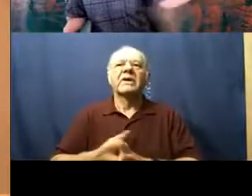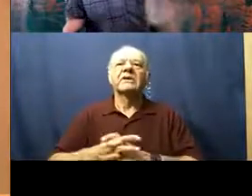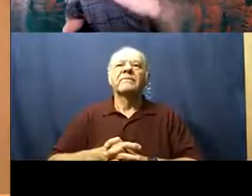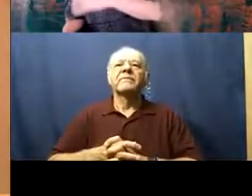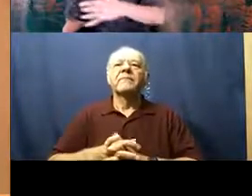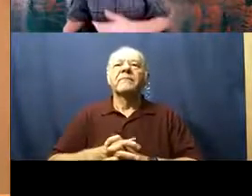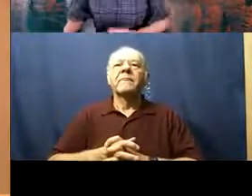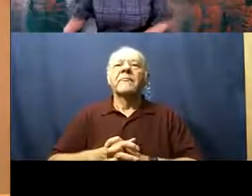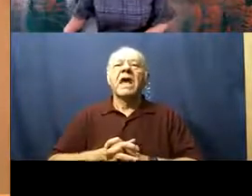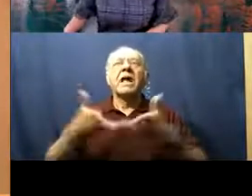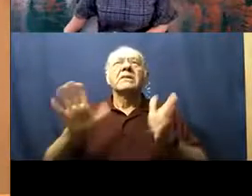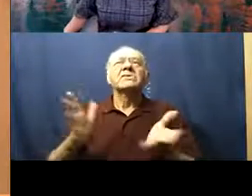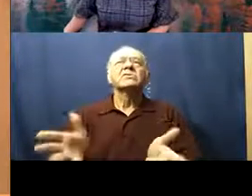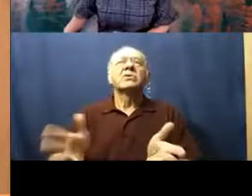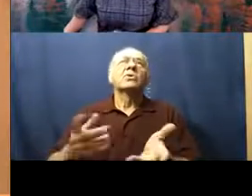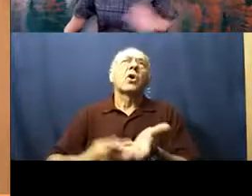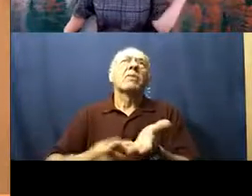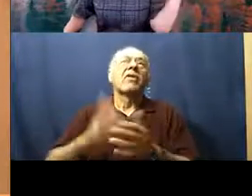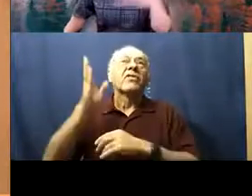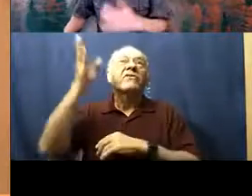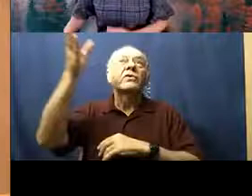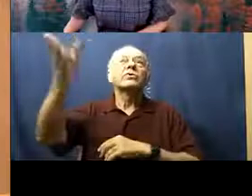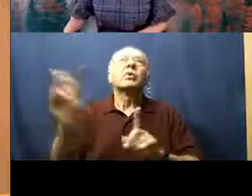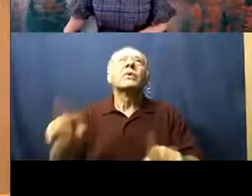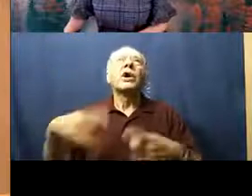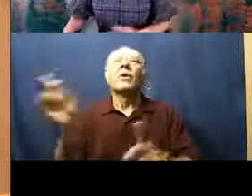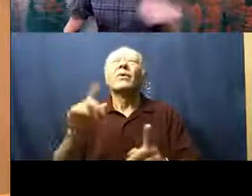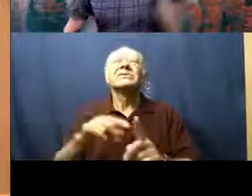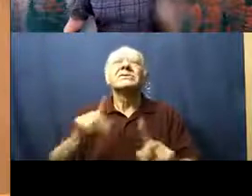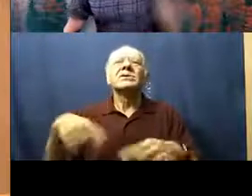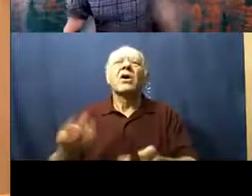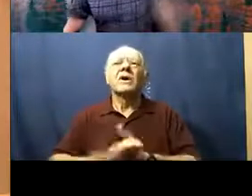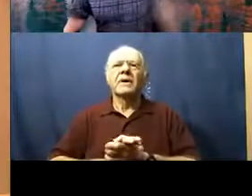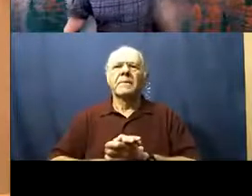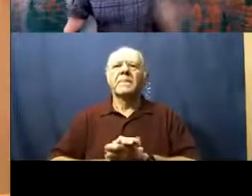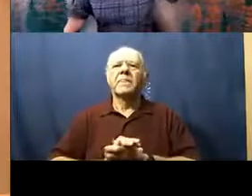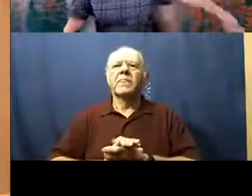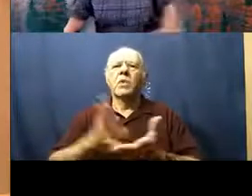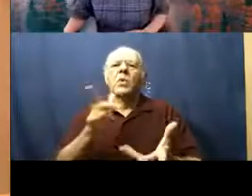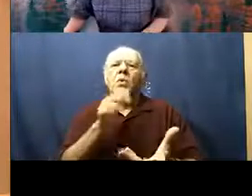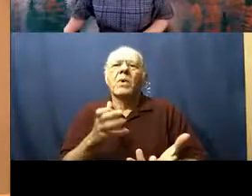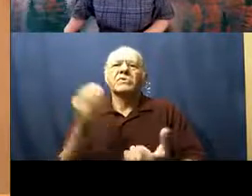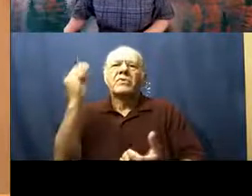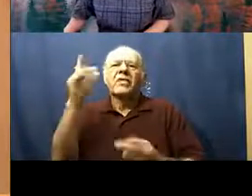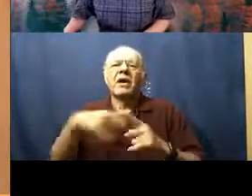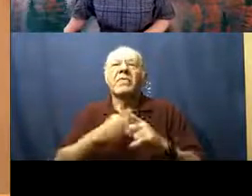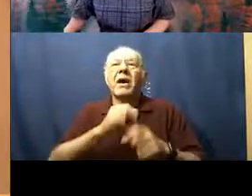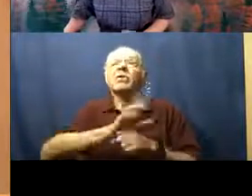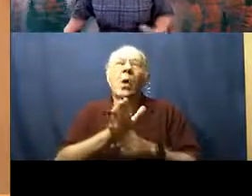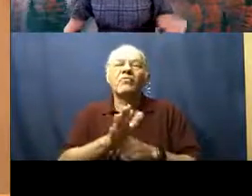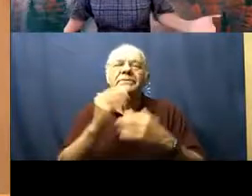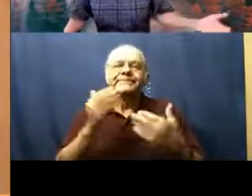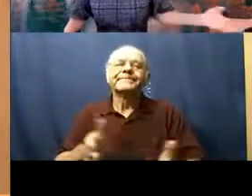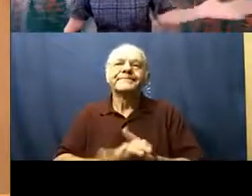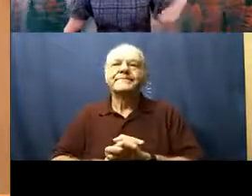let's talk about the future. Where are we going, right? Where is this all going? Who wants to think about COVID anymore? We'll move on.